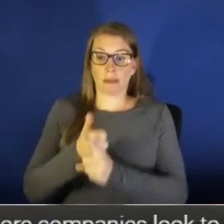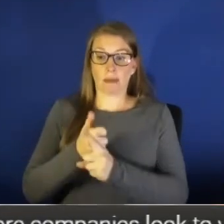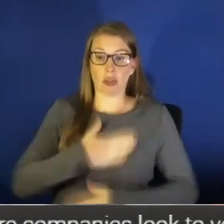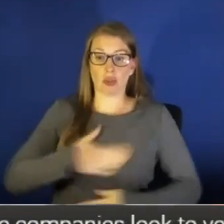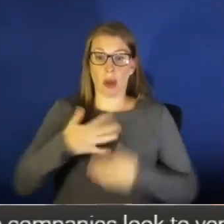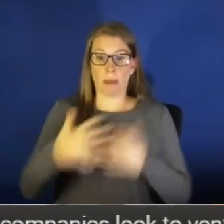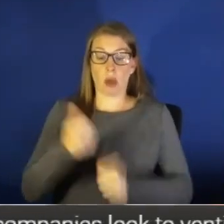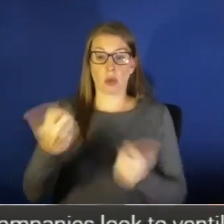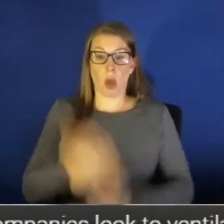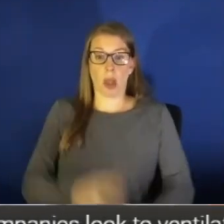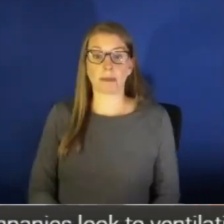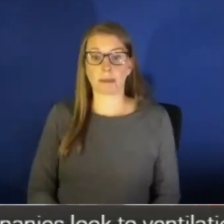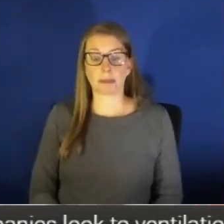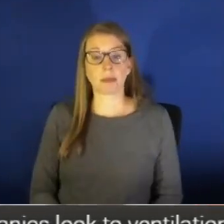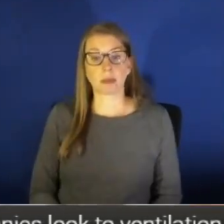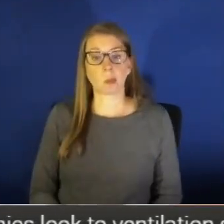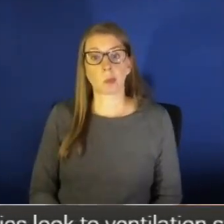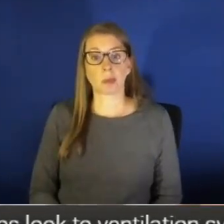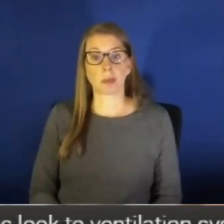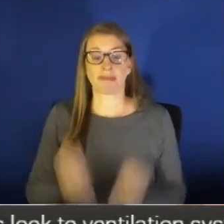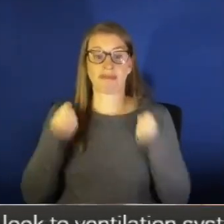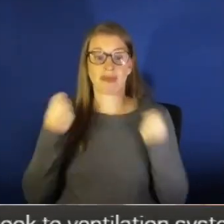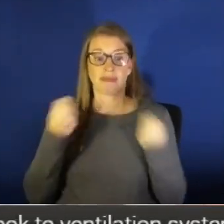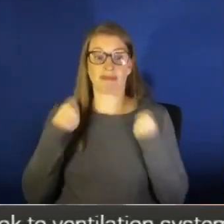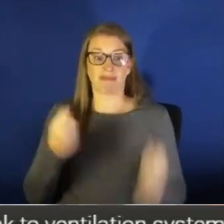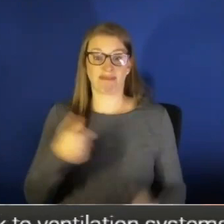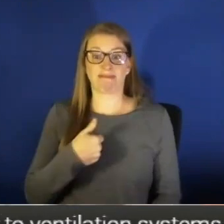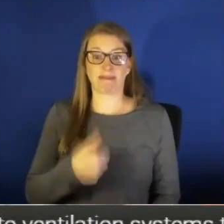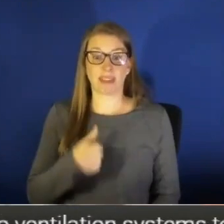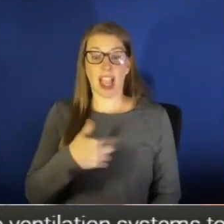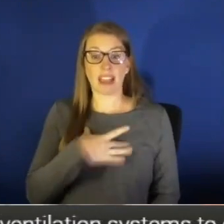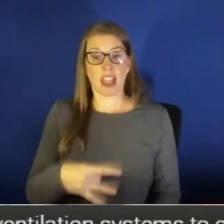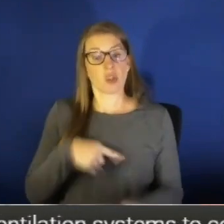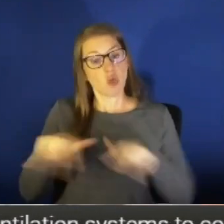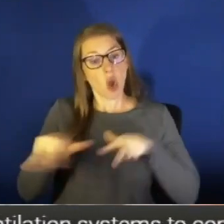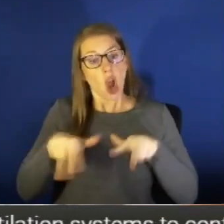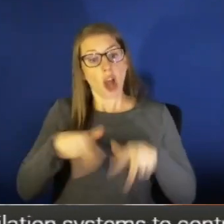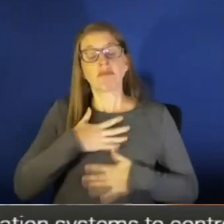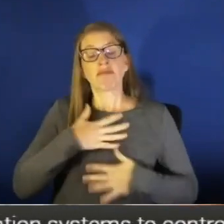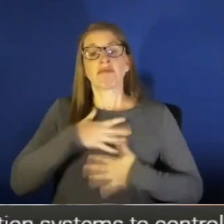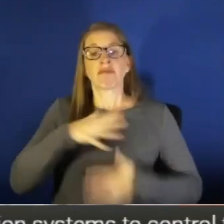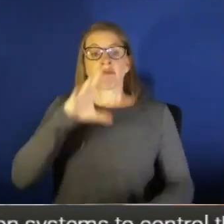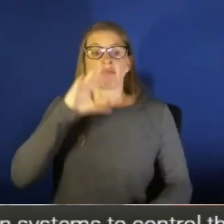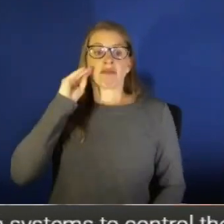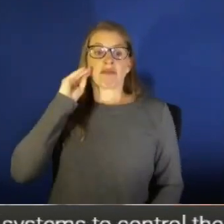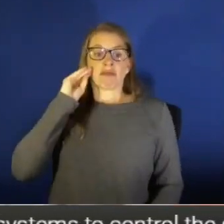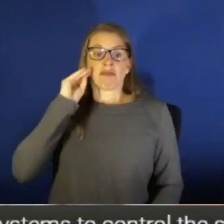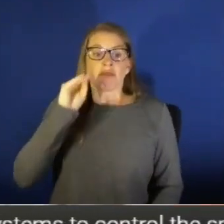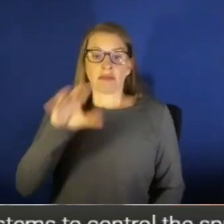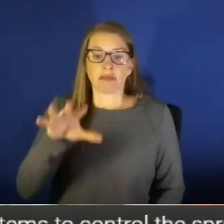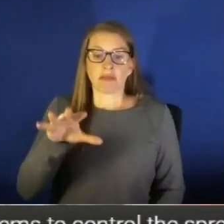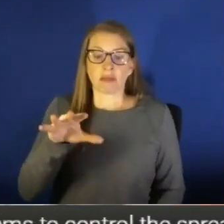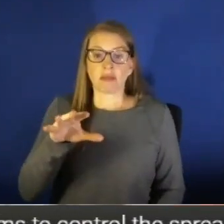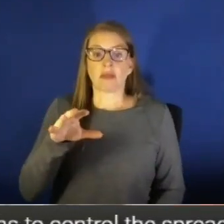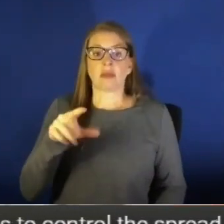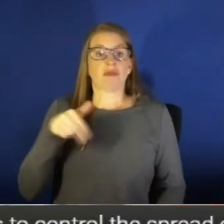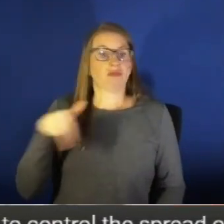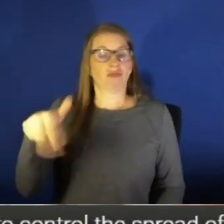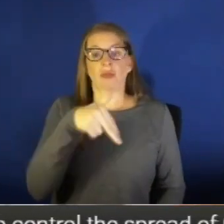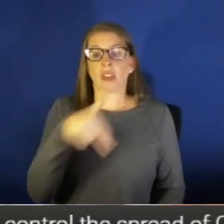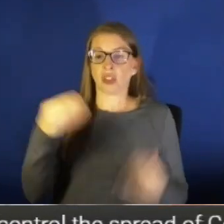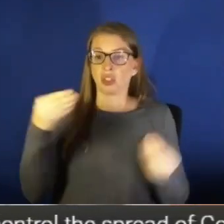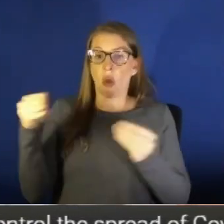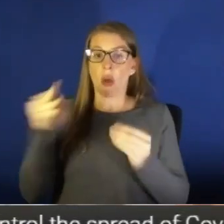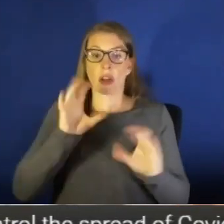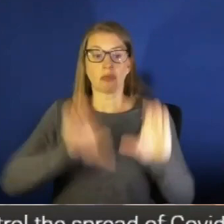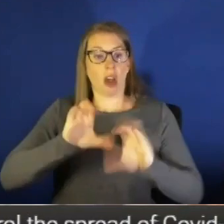Just that I'm exercising. I like to walk. I can breathe better when I'm walking, even around the store, talking to people.